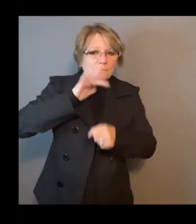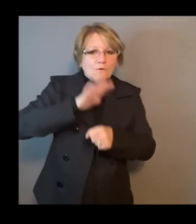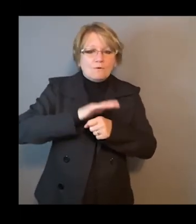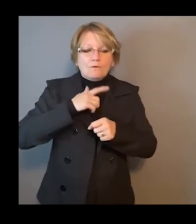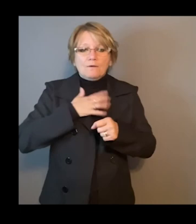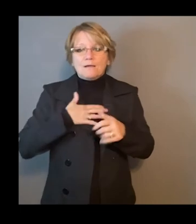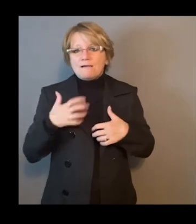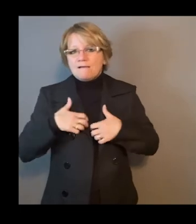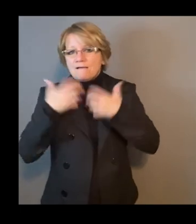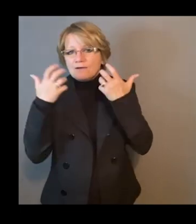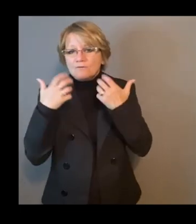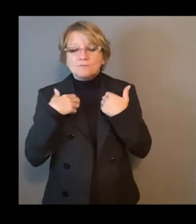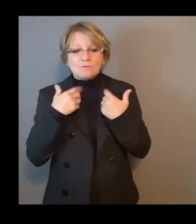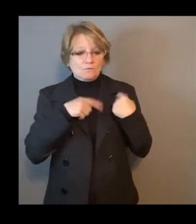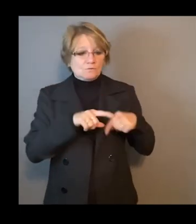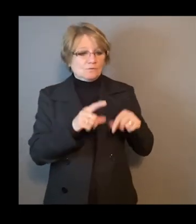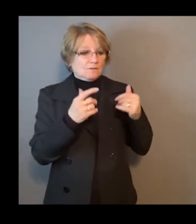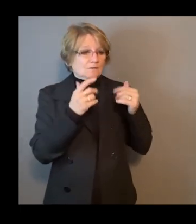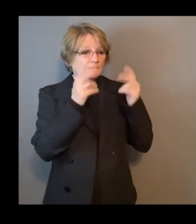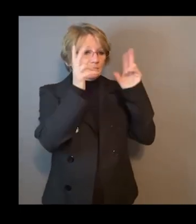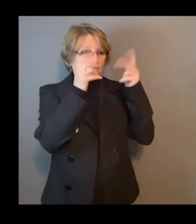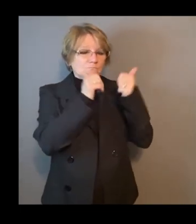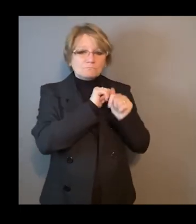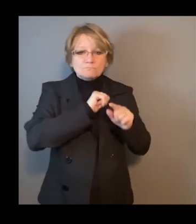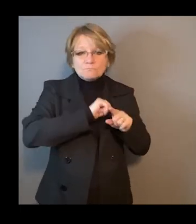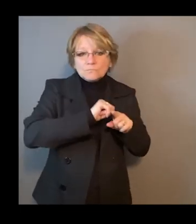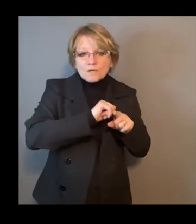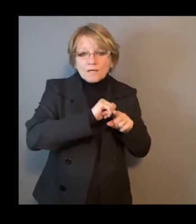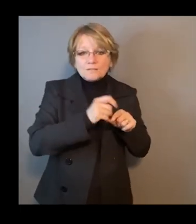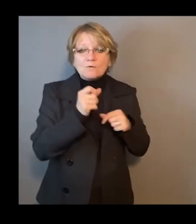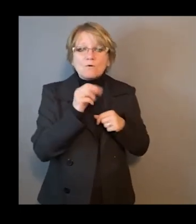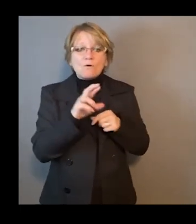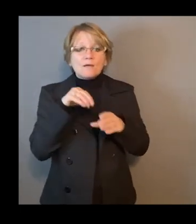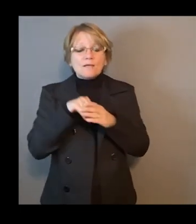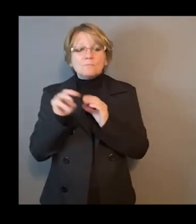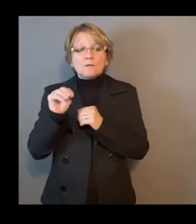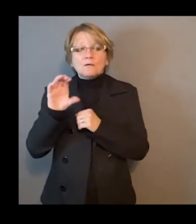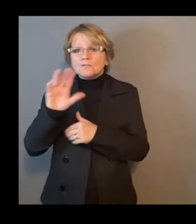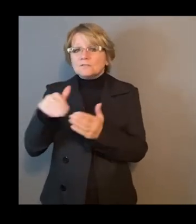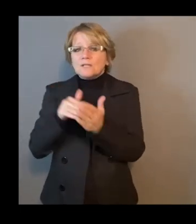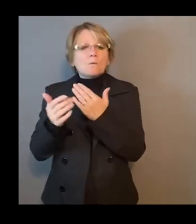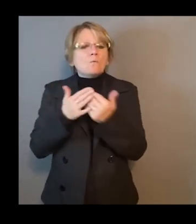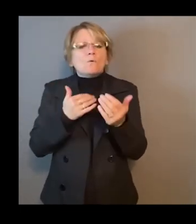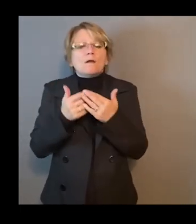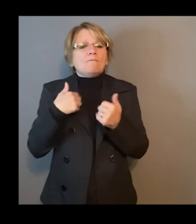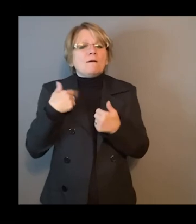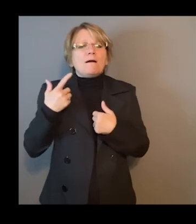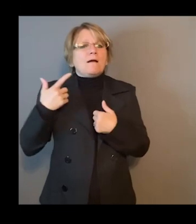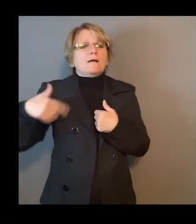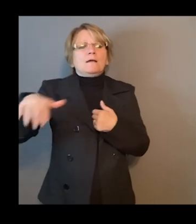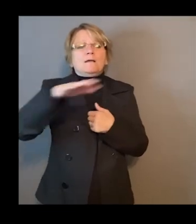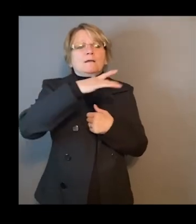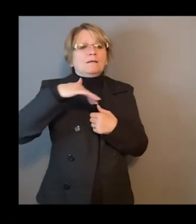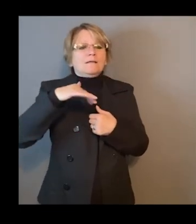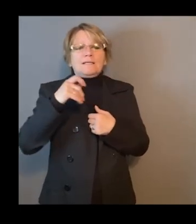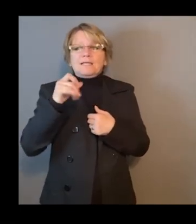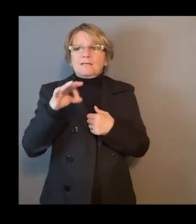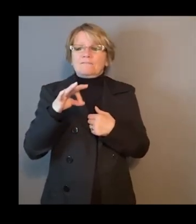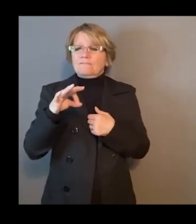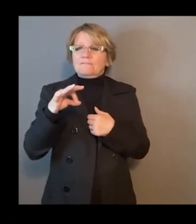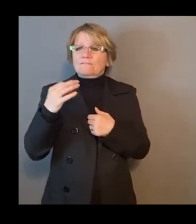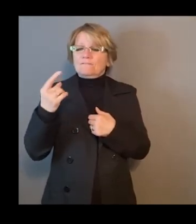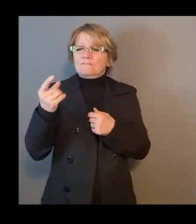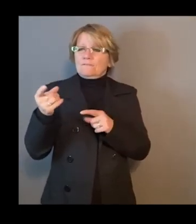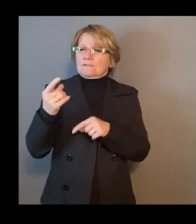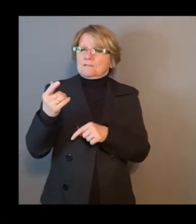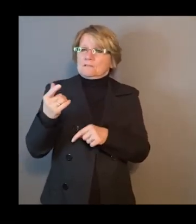that. So I would just like, even basketball practice or what being a multicultural center or like anywhere I am on campus, if like something didn't,